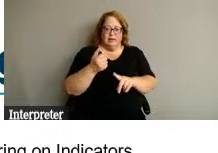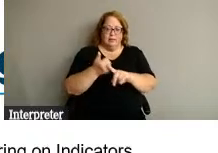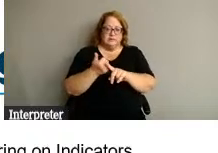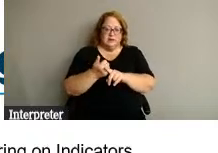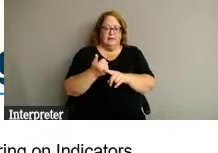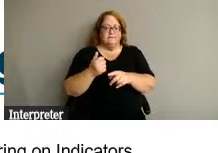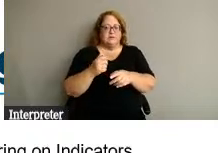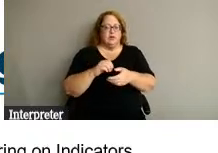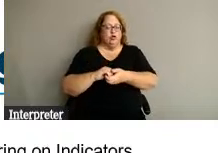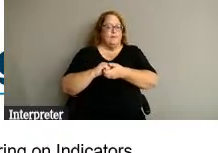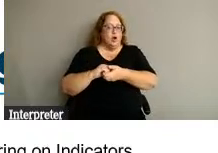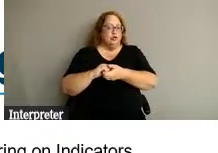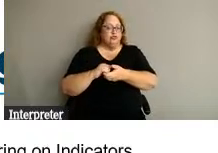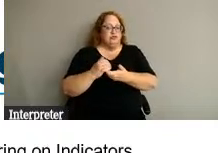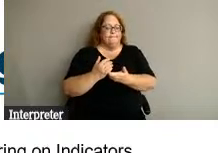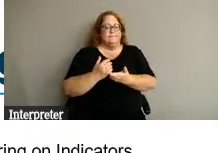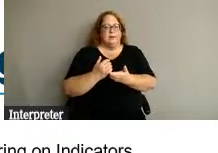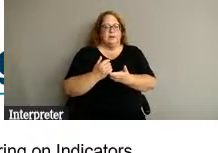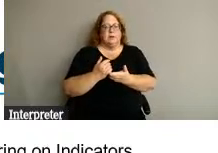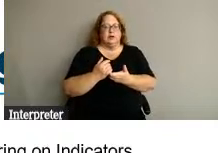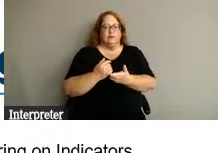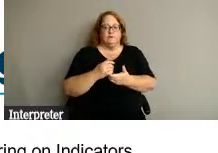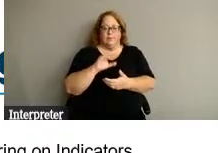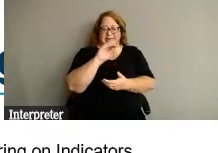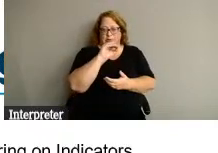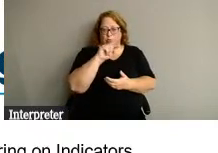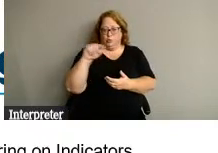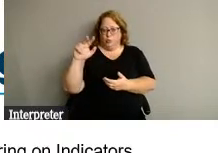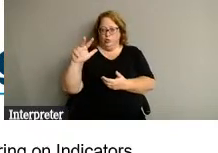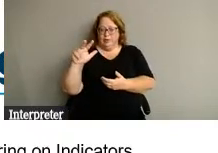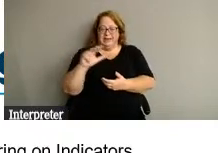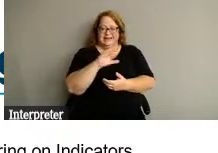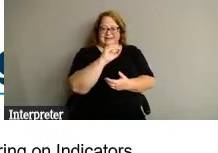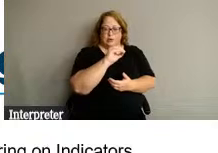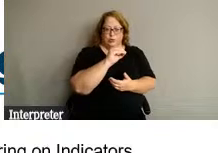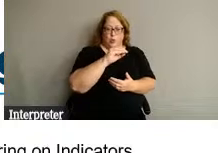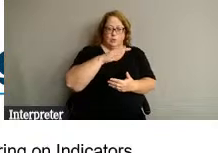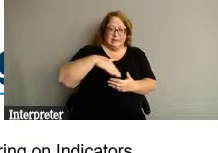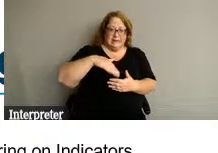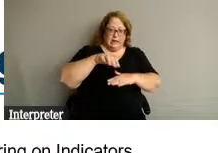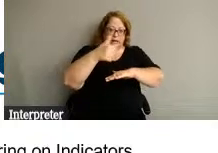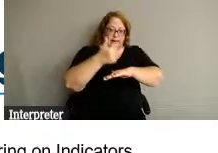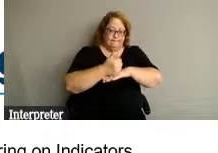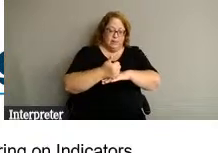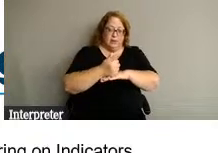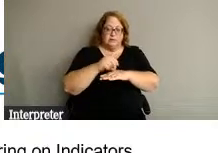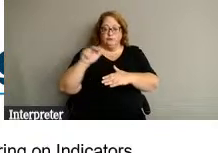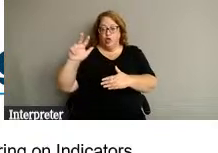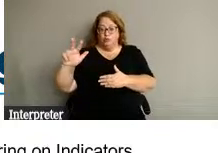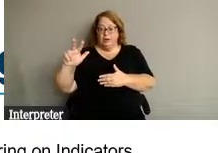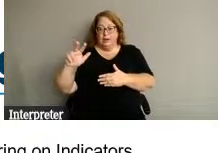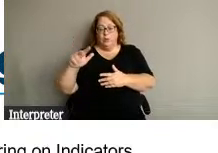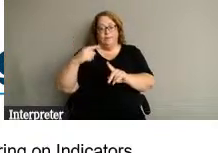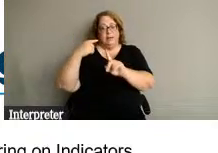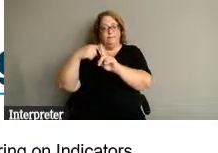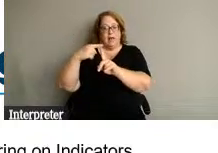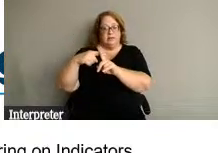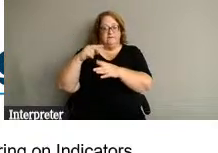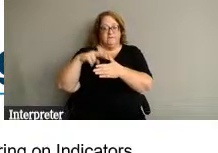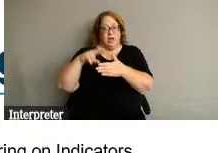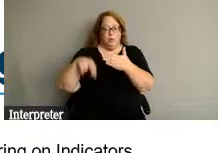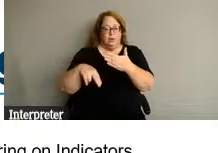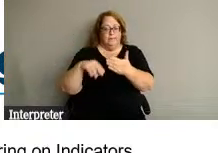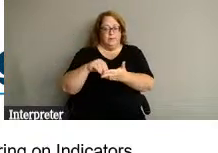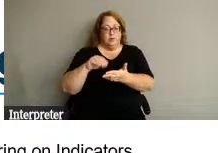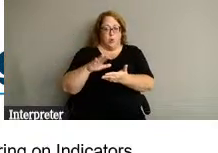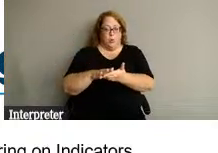partnership. That rating can be on a scale of 0 to 3, 0 being it's not yet in place. For a 3 would be a positive outcomes have been